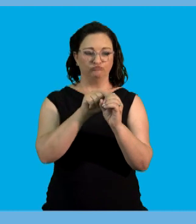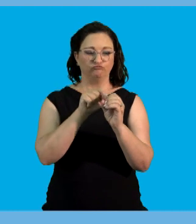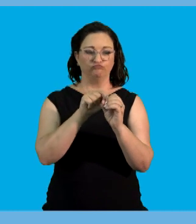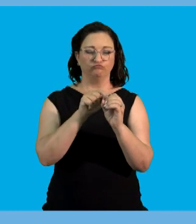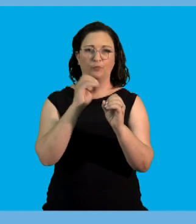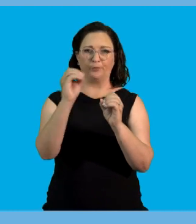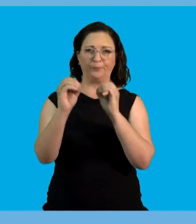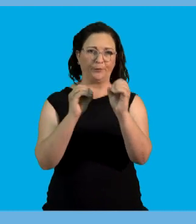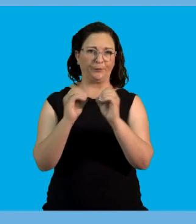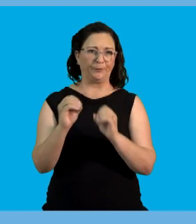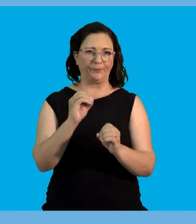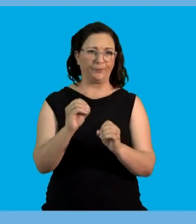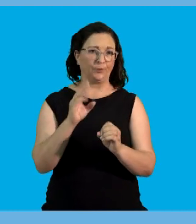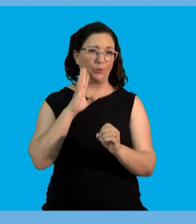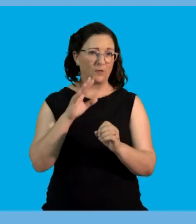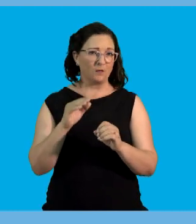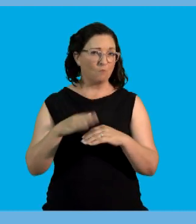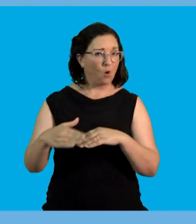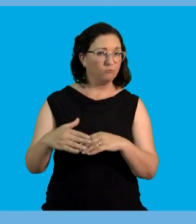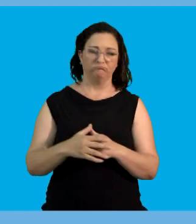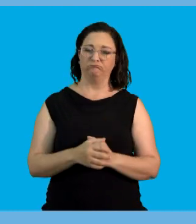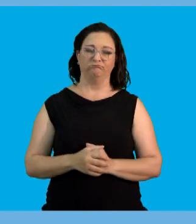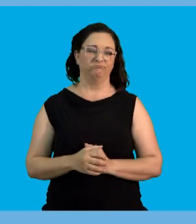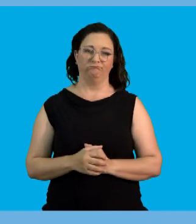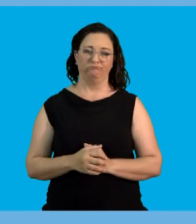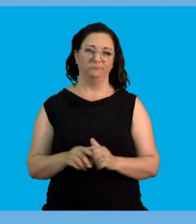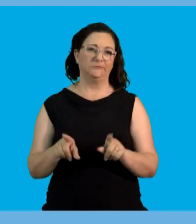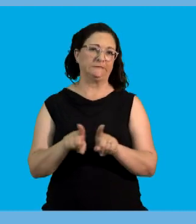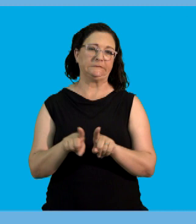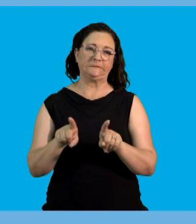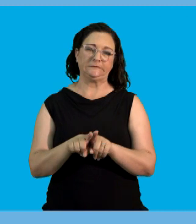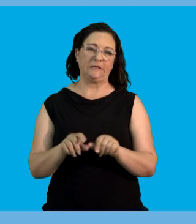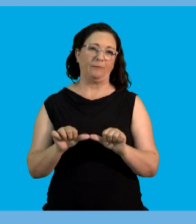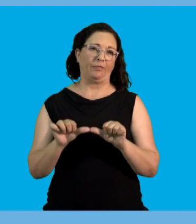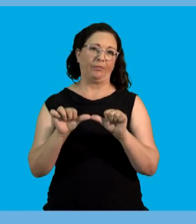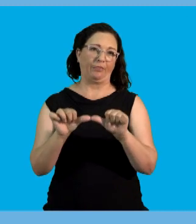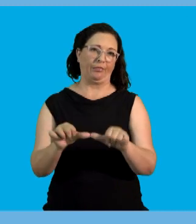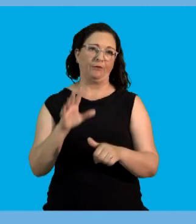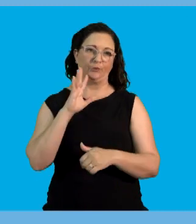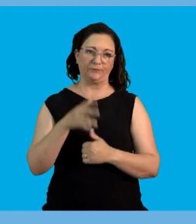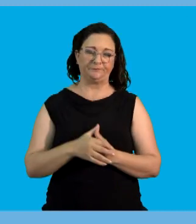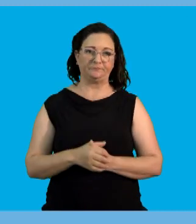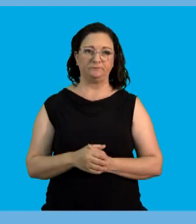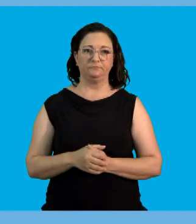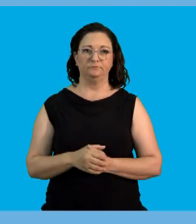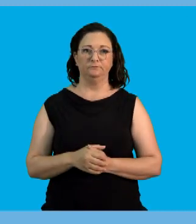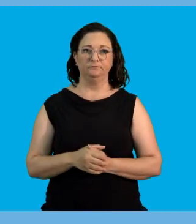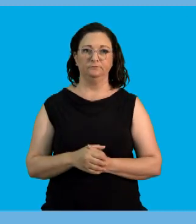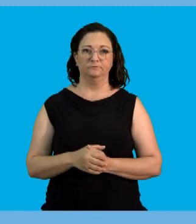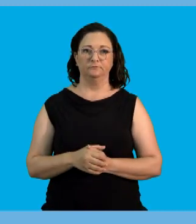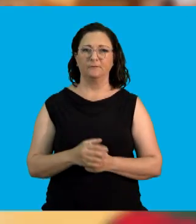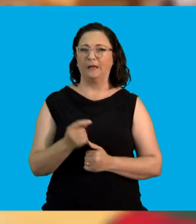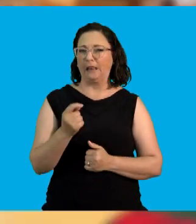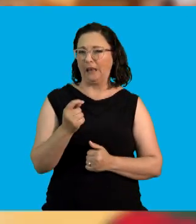number of particles making up that brass ball will remain the same. So that means the mass of the brass ball will remain the